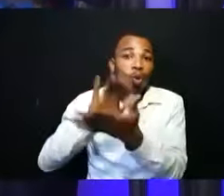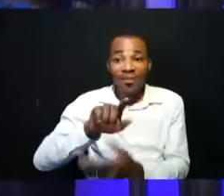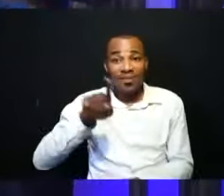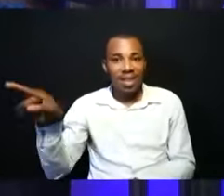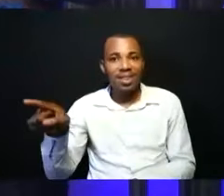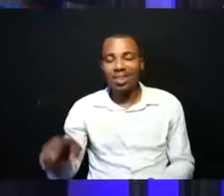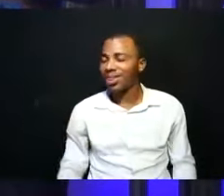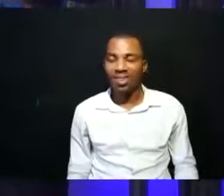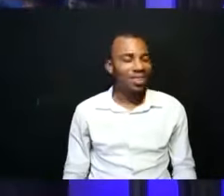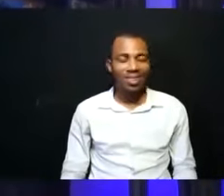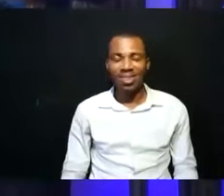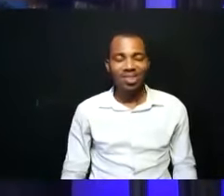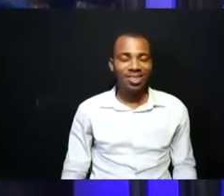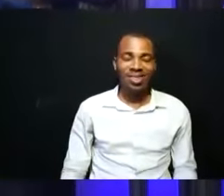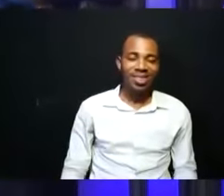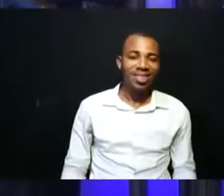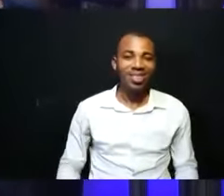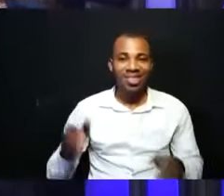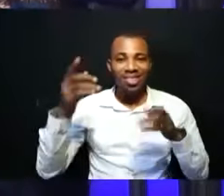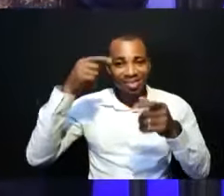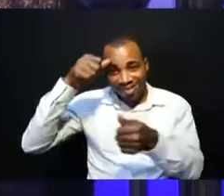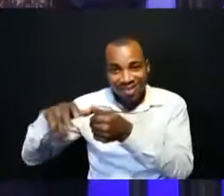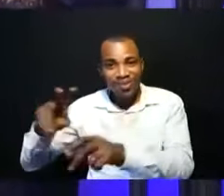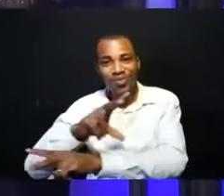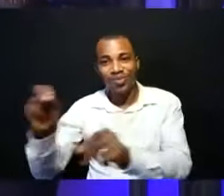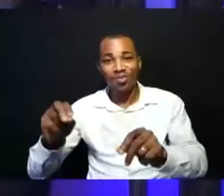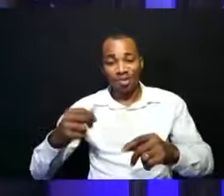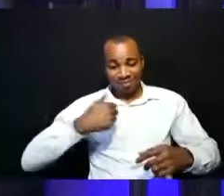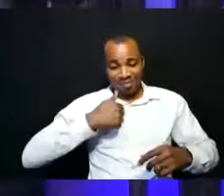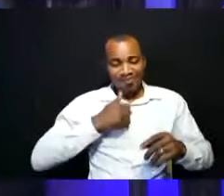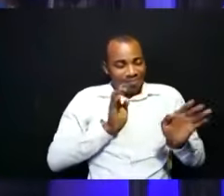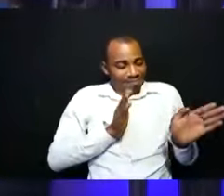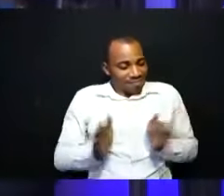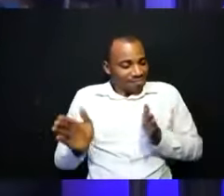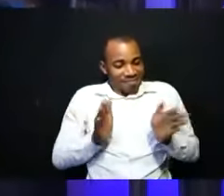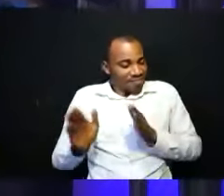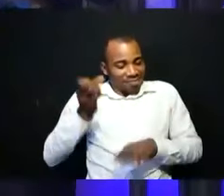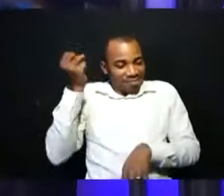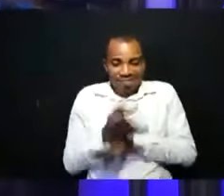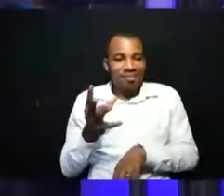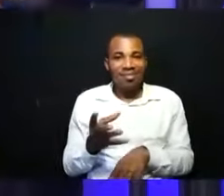see, for me, I prepared my mind. You say closing prayer.